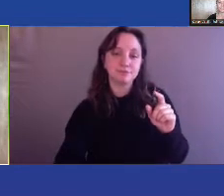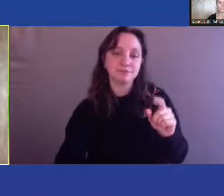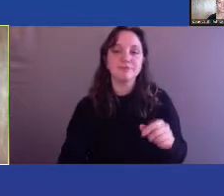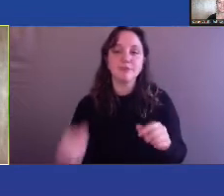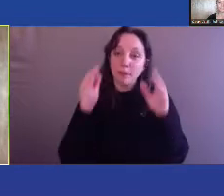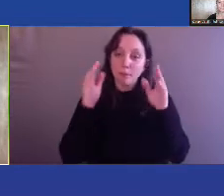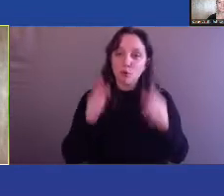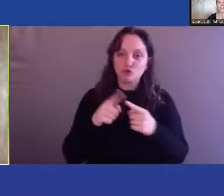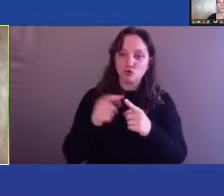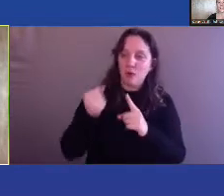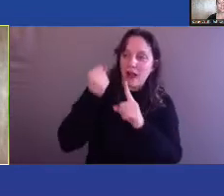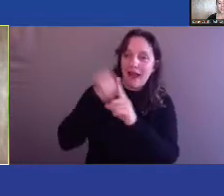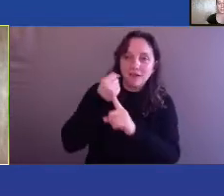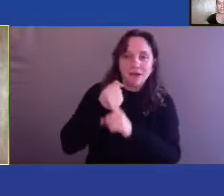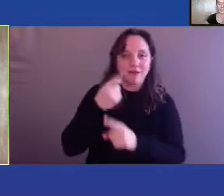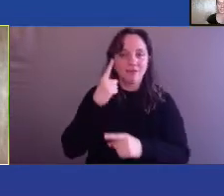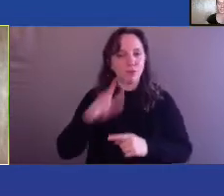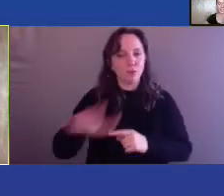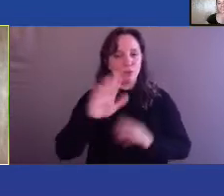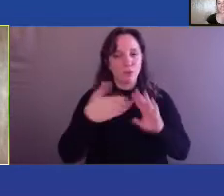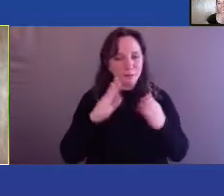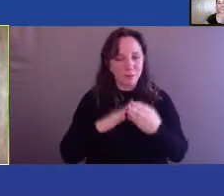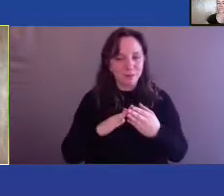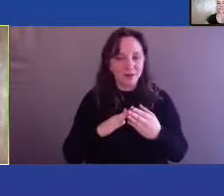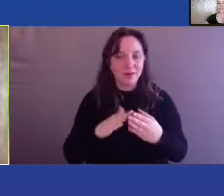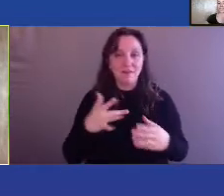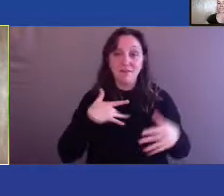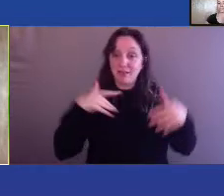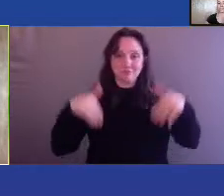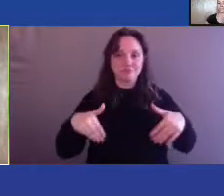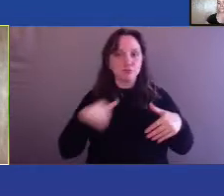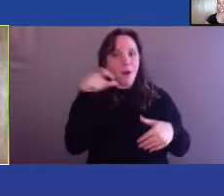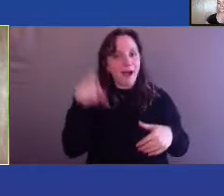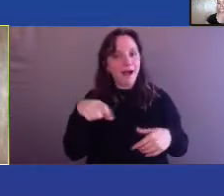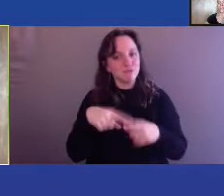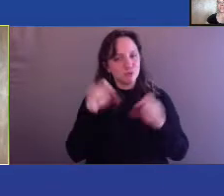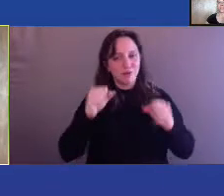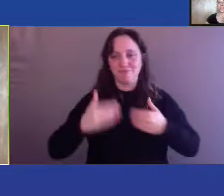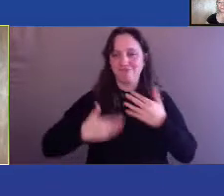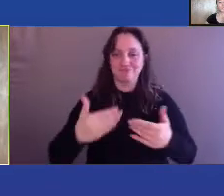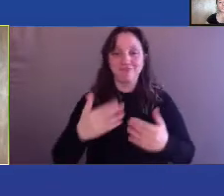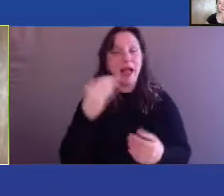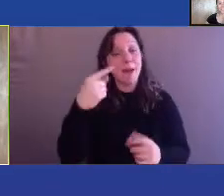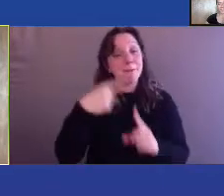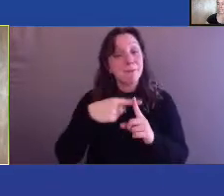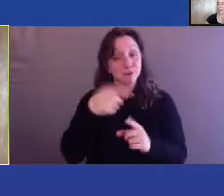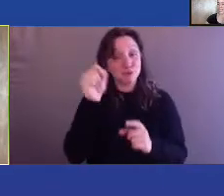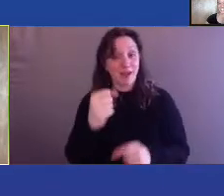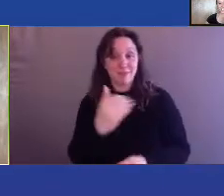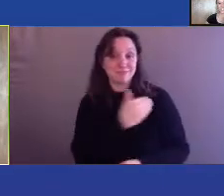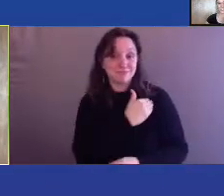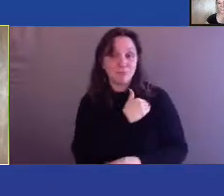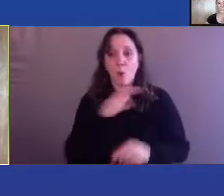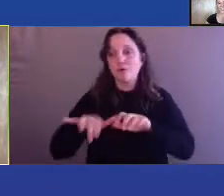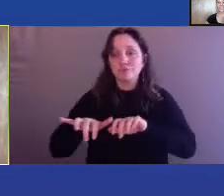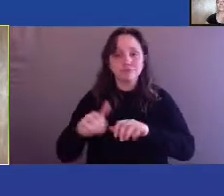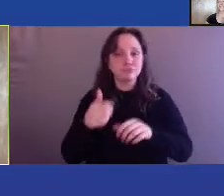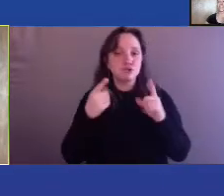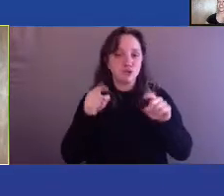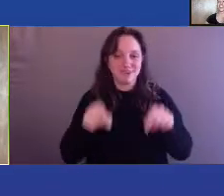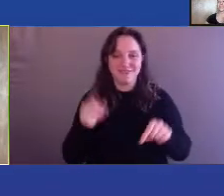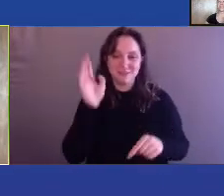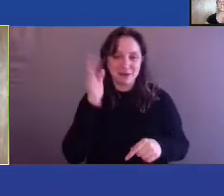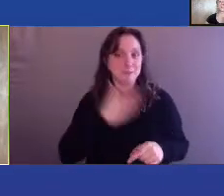community. I invite you to be engaged with me throughout the session. I'll be sharing some slides, as we see